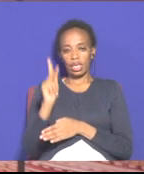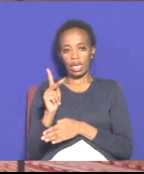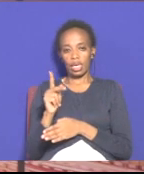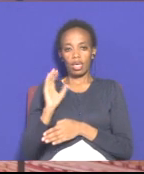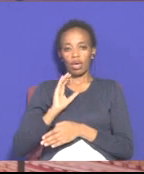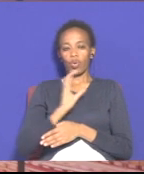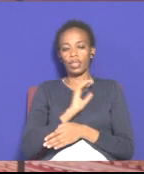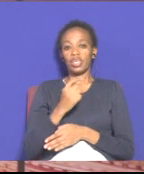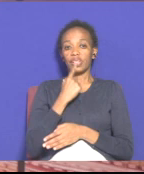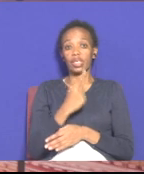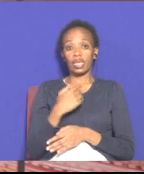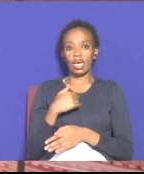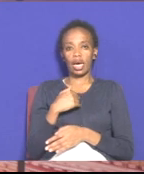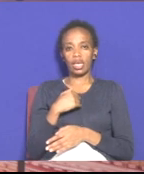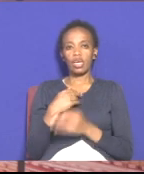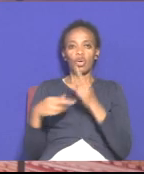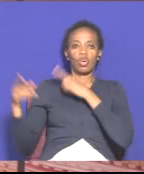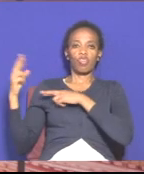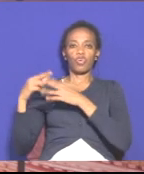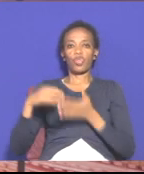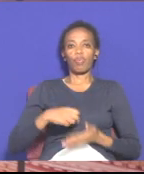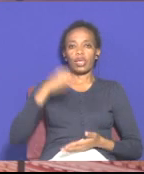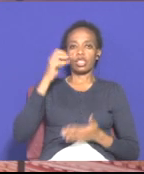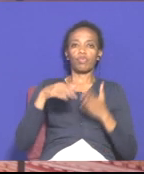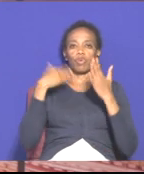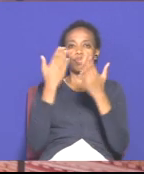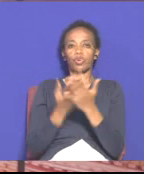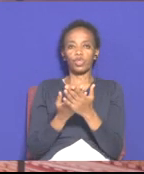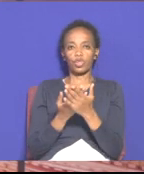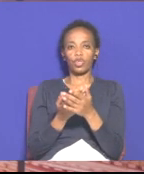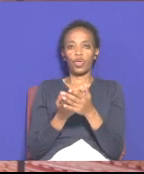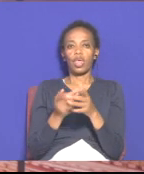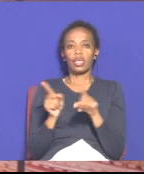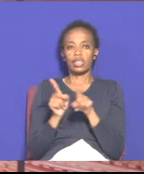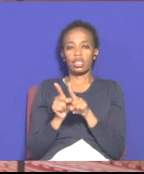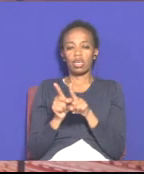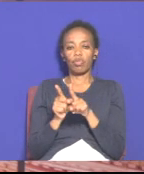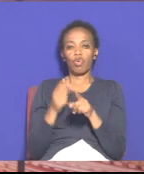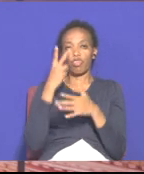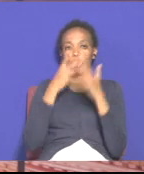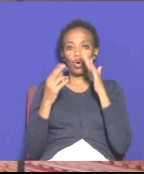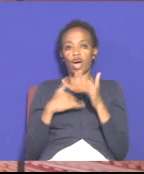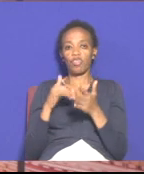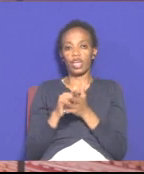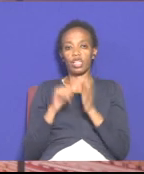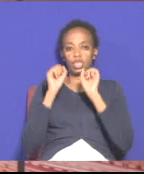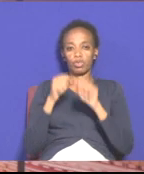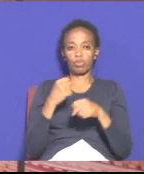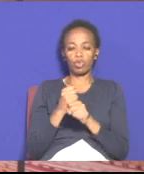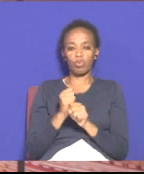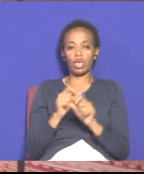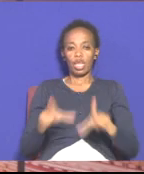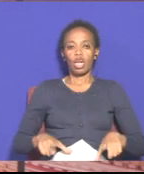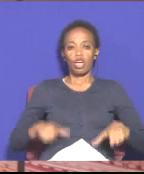Executive Committee said it had reviewed the budget proposals and is of the view that they are likely to make the lives